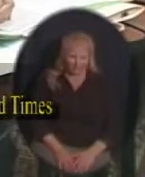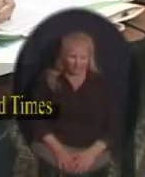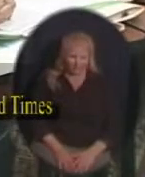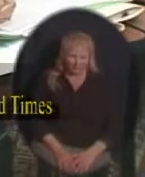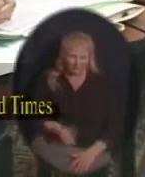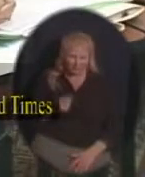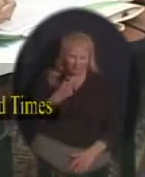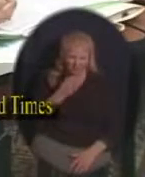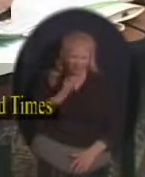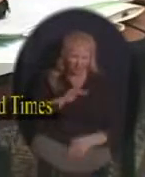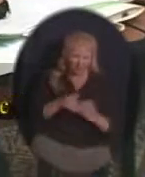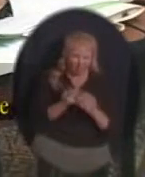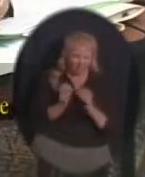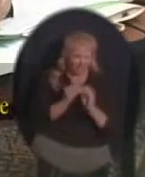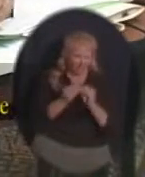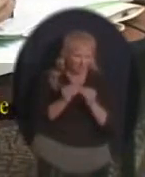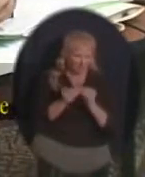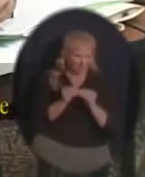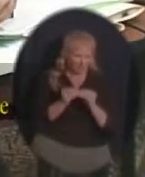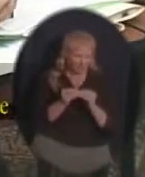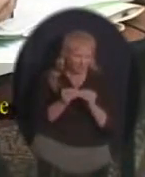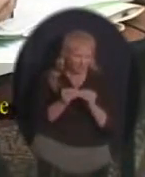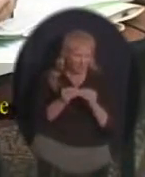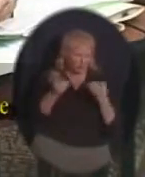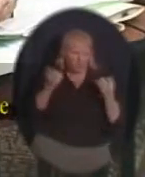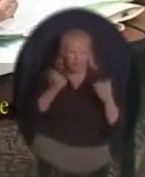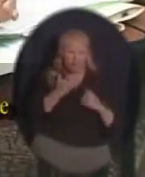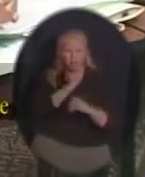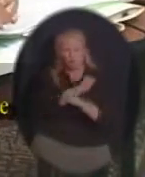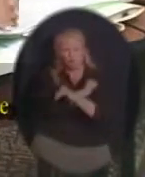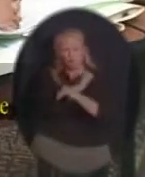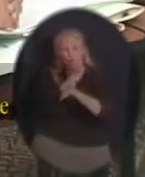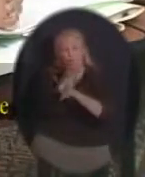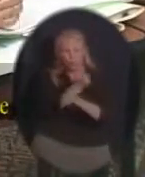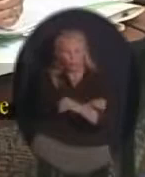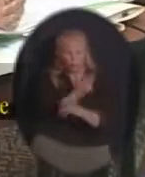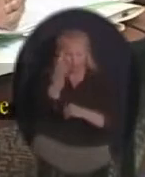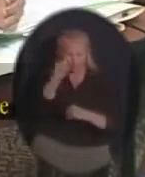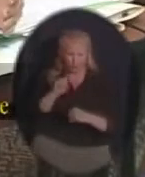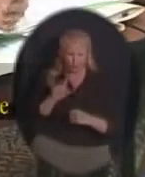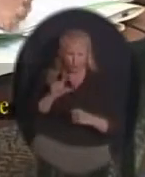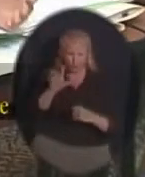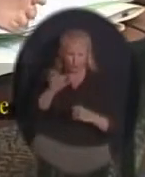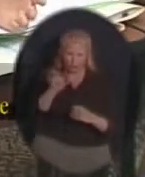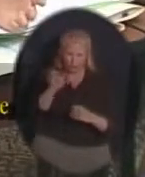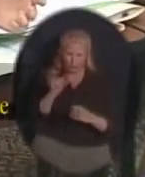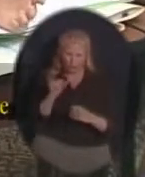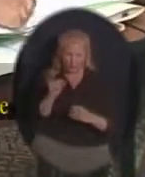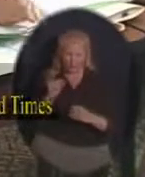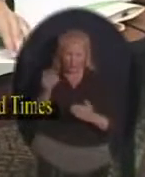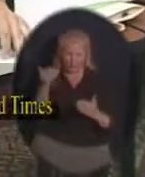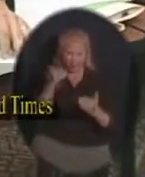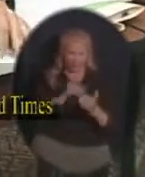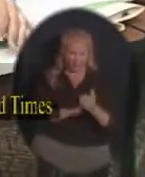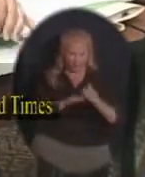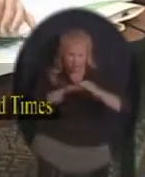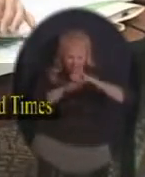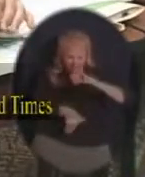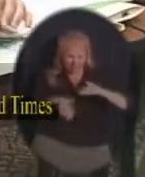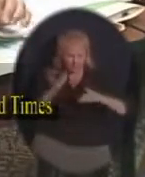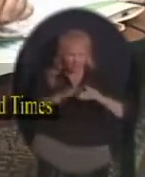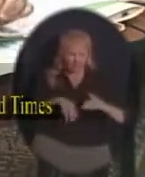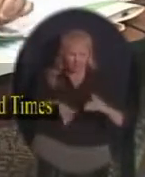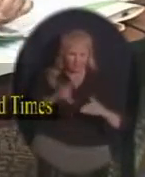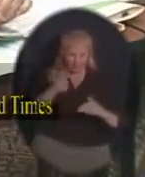Should I say all the numbers? Well, we only have authority for how much? For $20,000 less than the $700,000. Right, so we have to increase